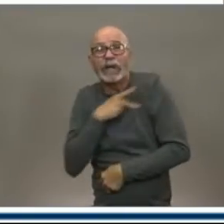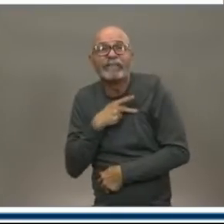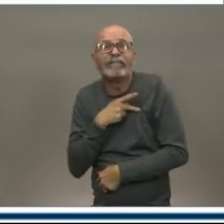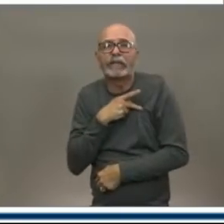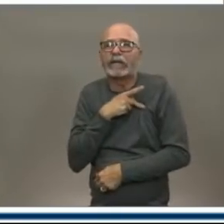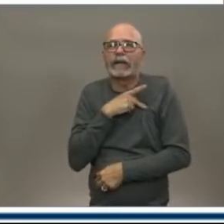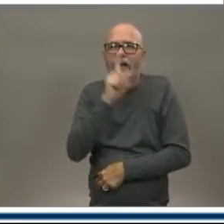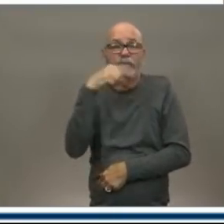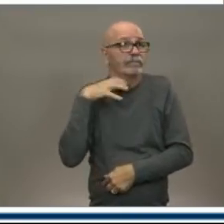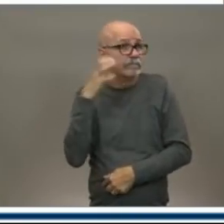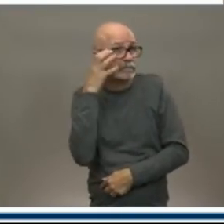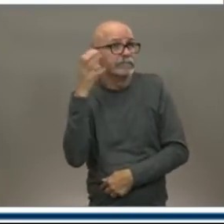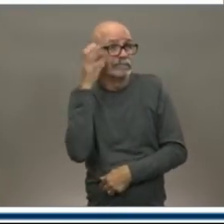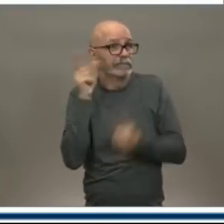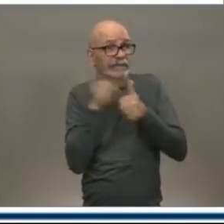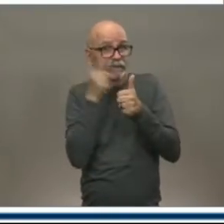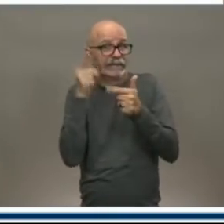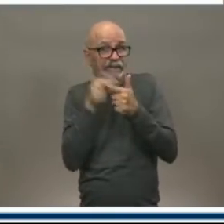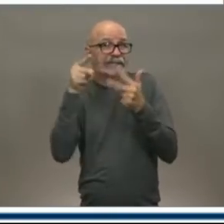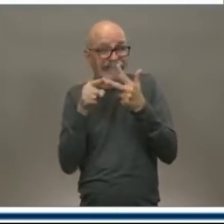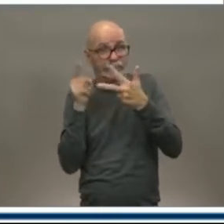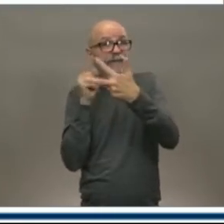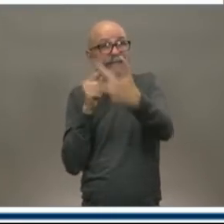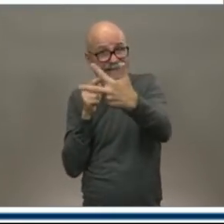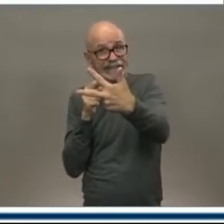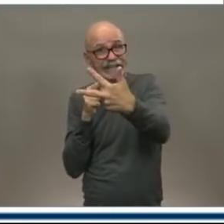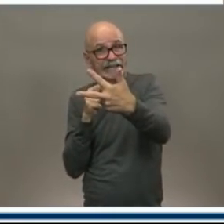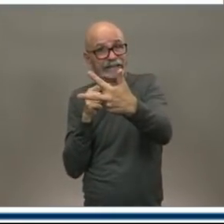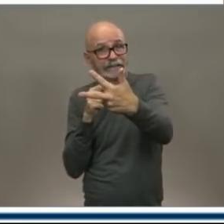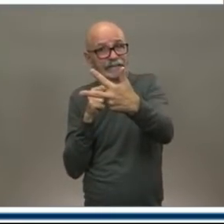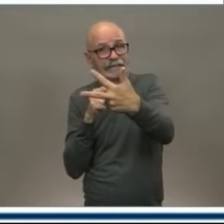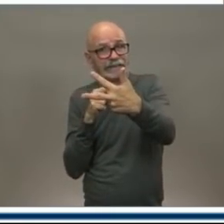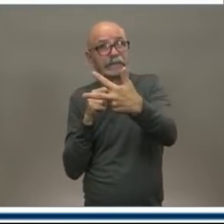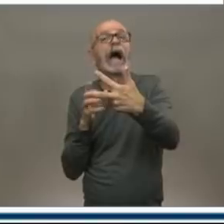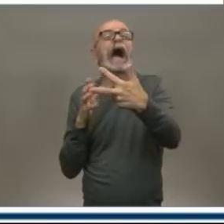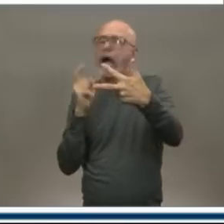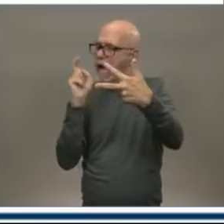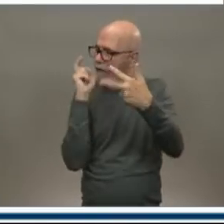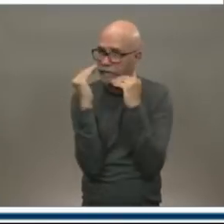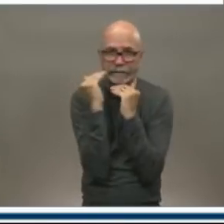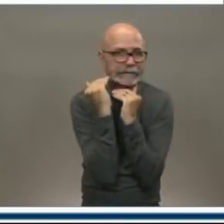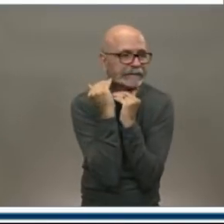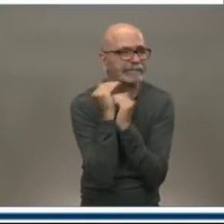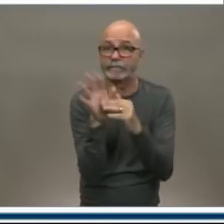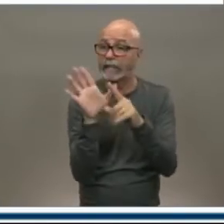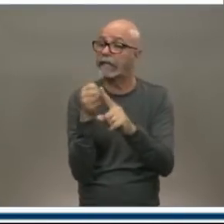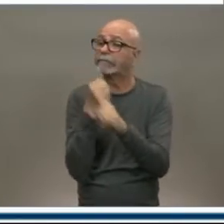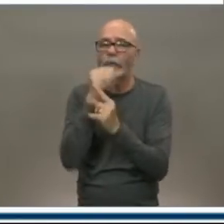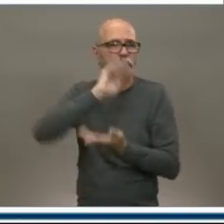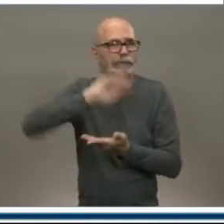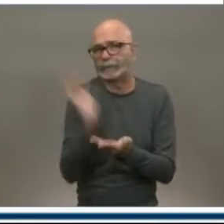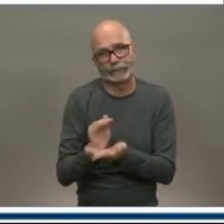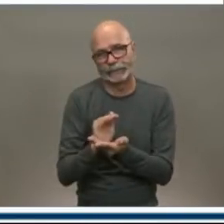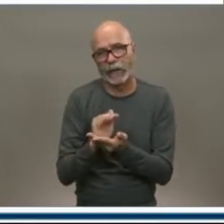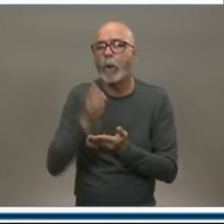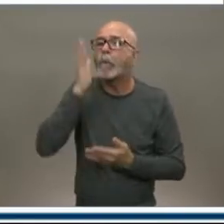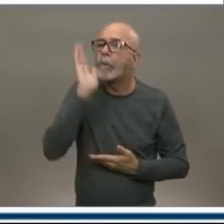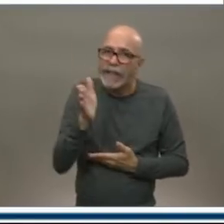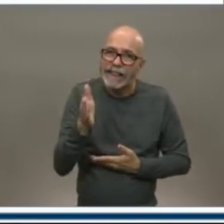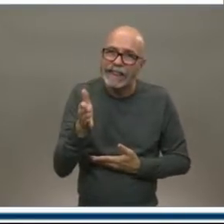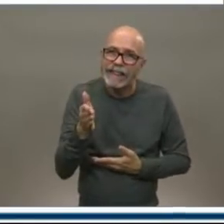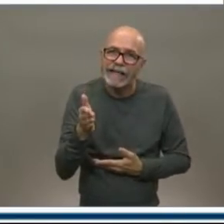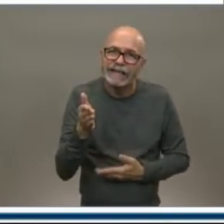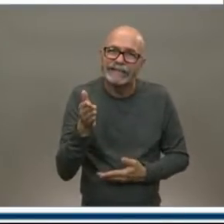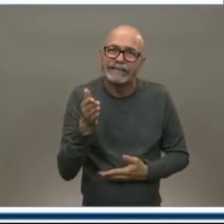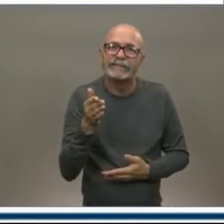that's what will allow us to limit the impact of COVID by limiting the chance for getting a foothold and